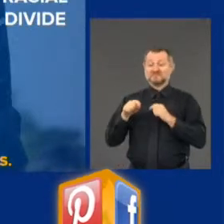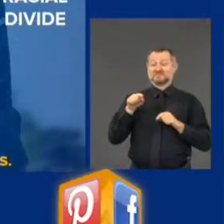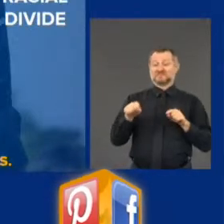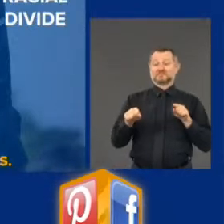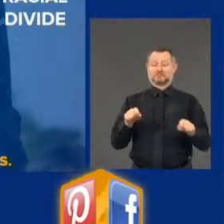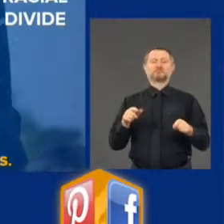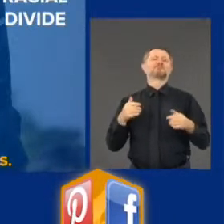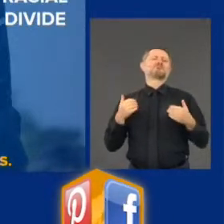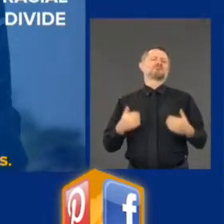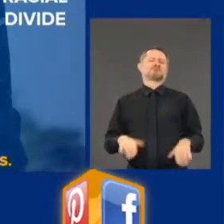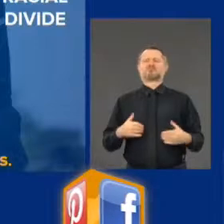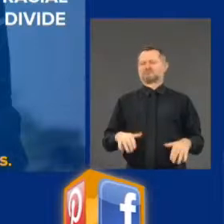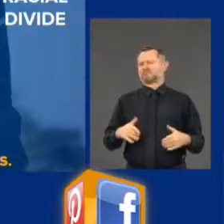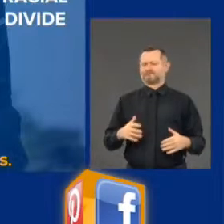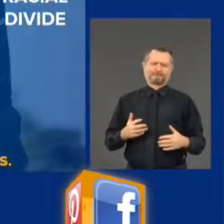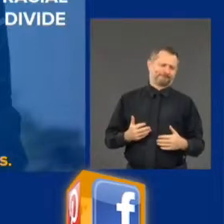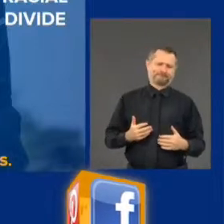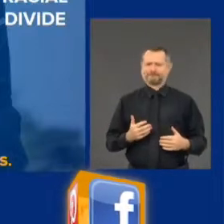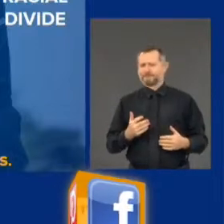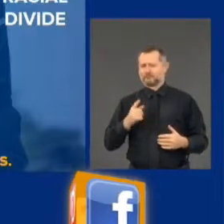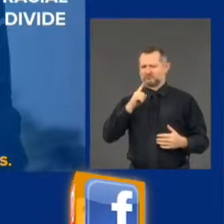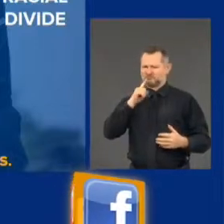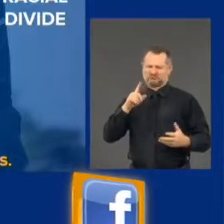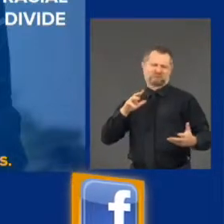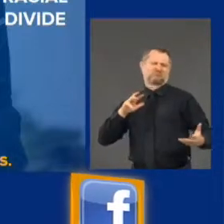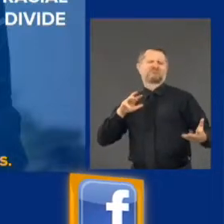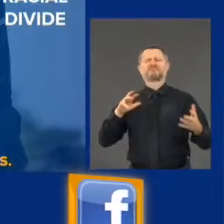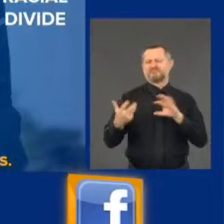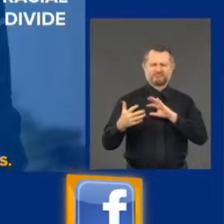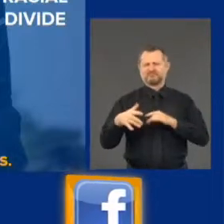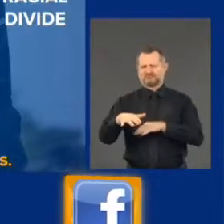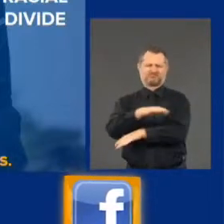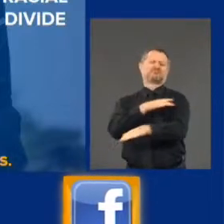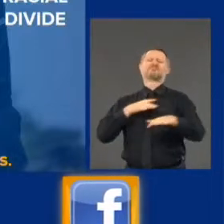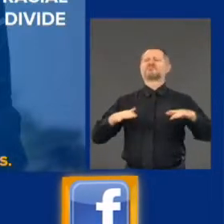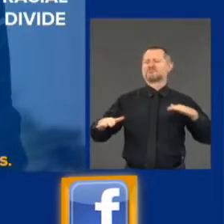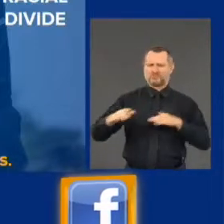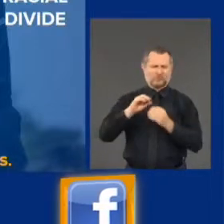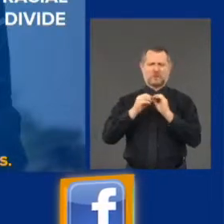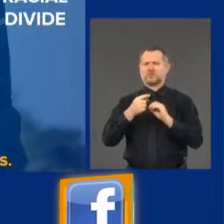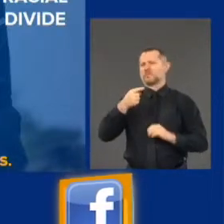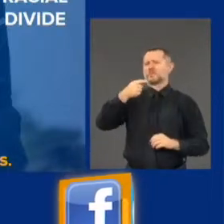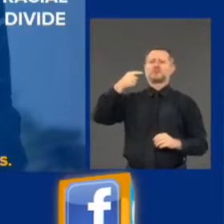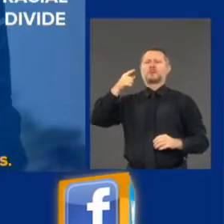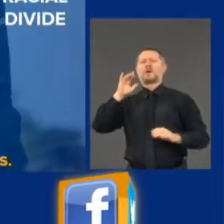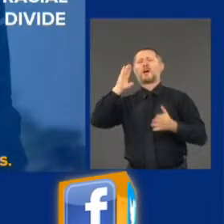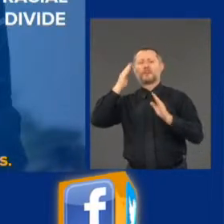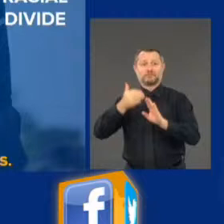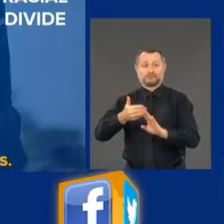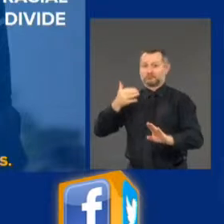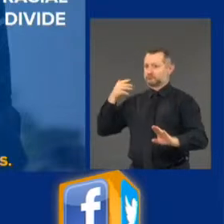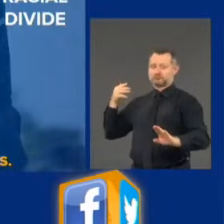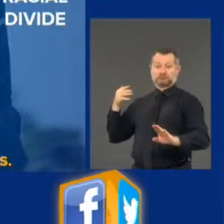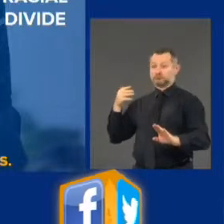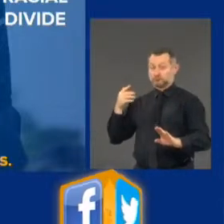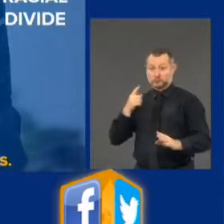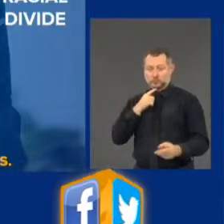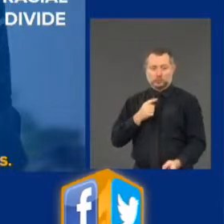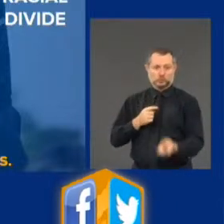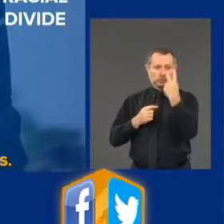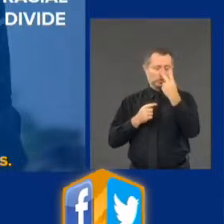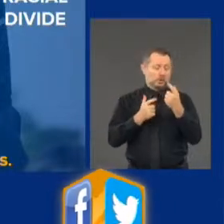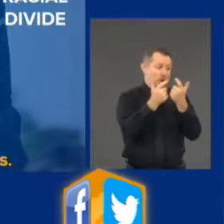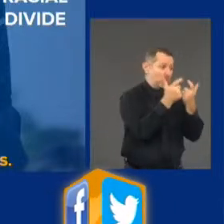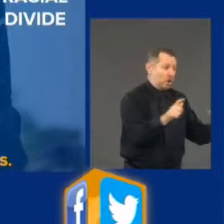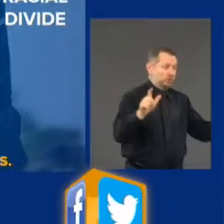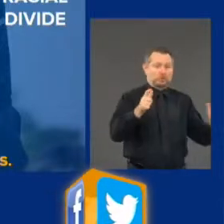seen. You have these two major crises going on at the same time. They actually intersect with the